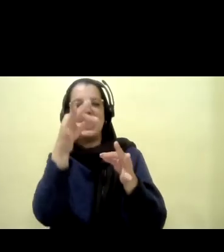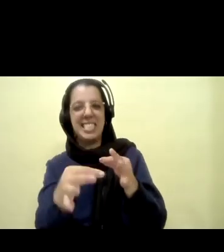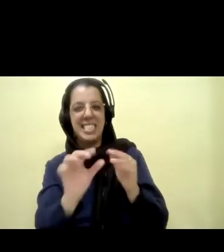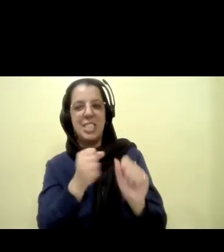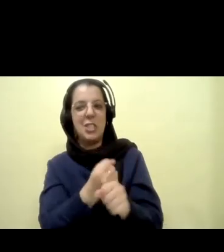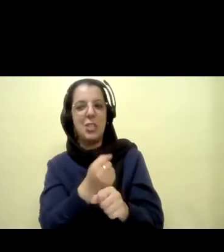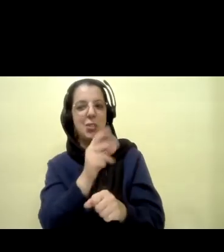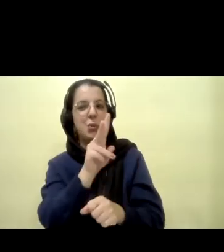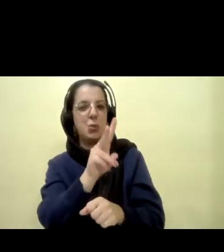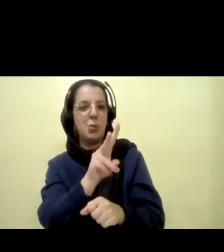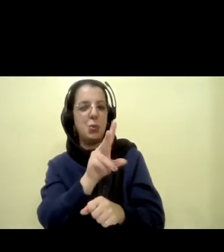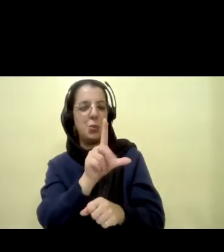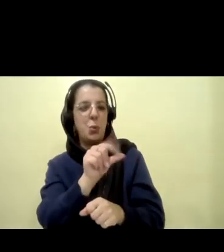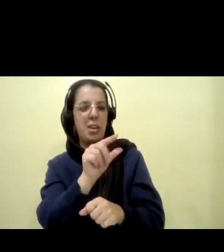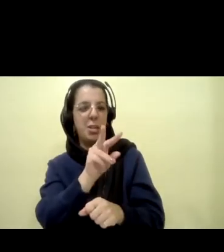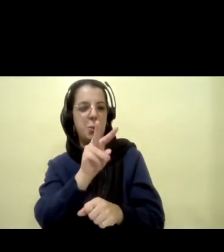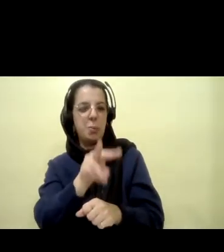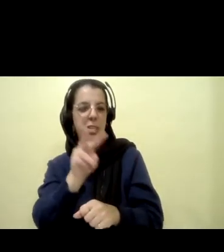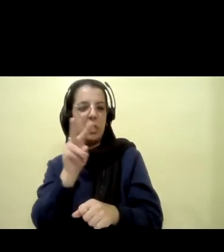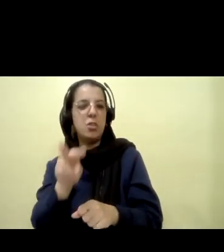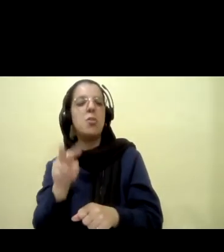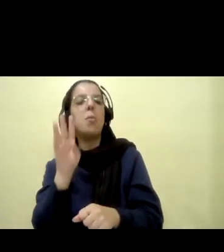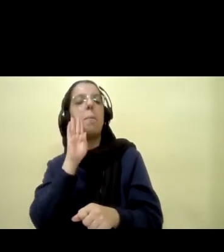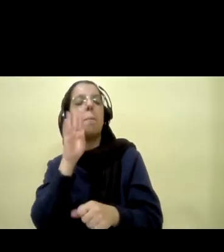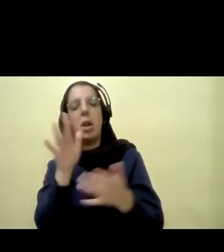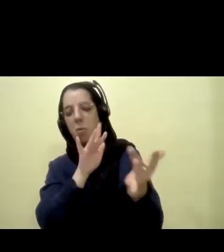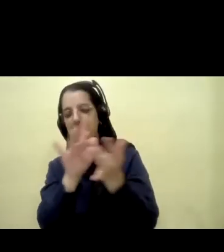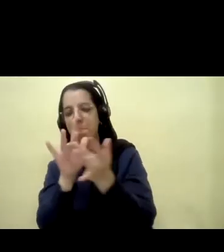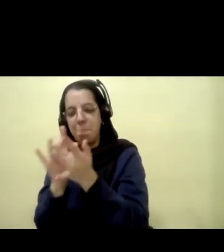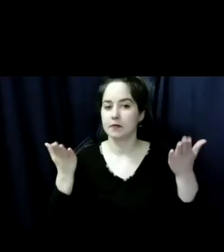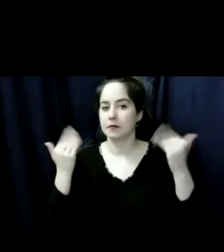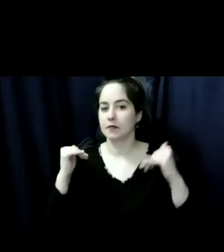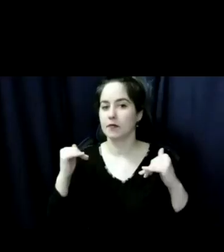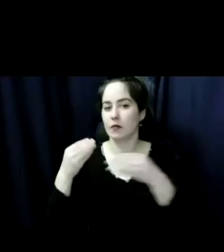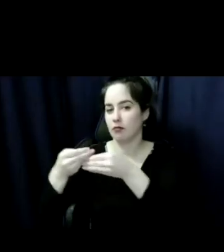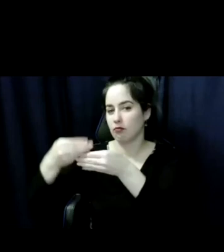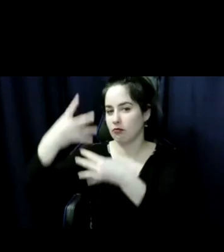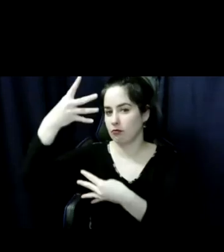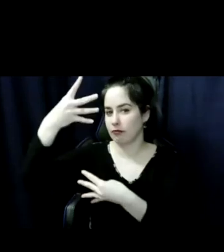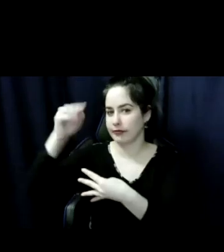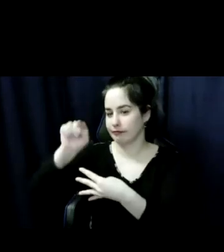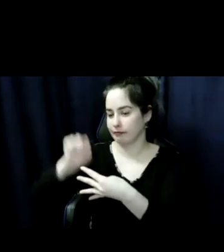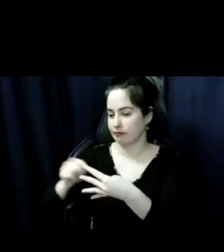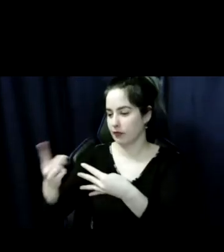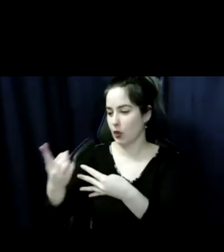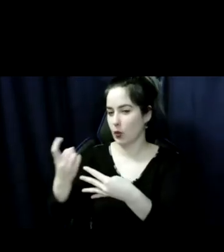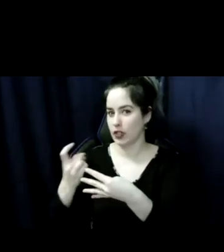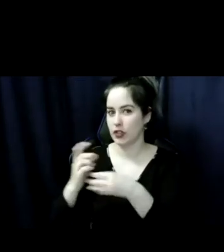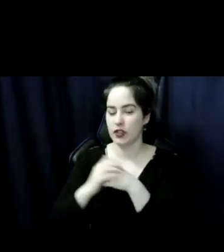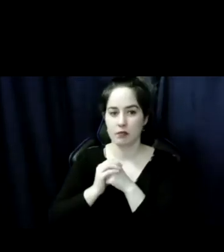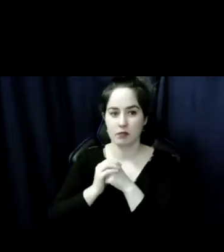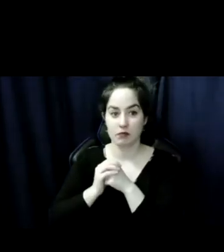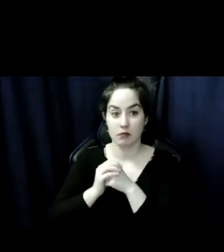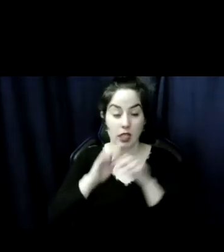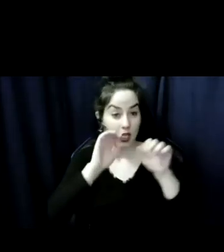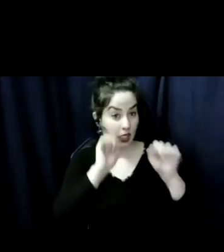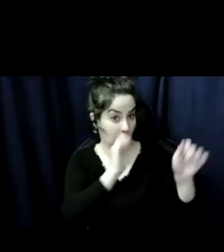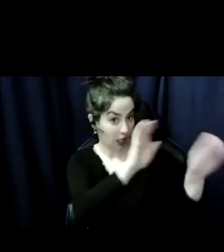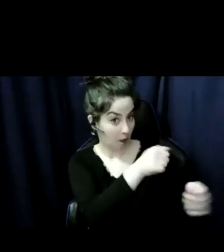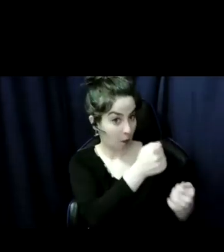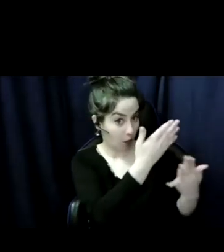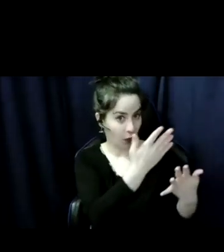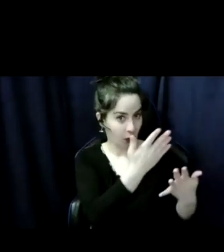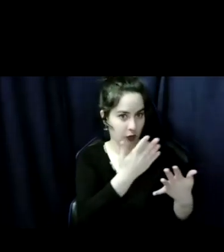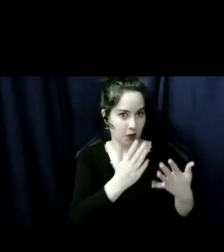but I'll keep in communication with all of you about that. Can proposals be mainly for visual art,